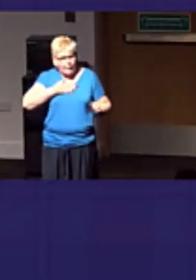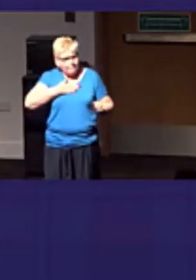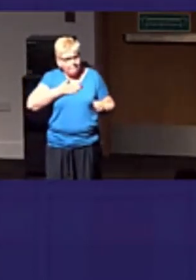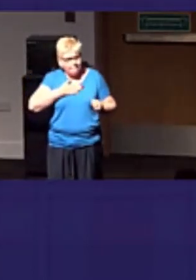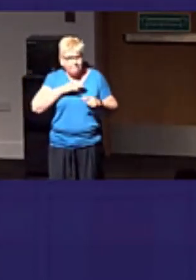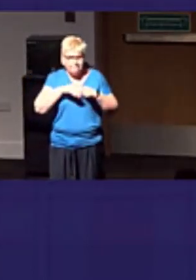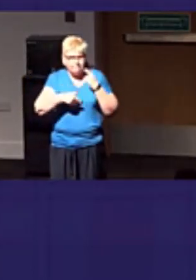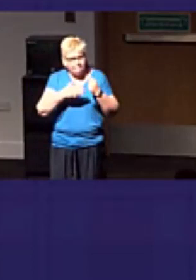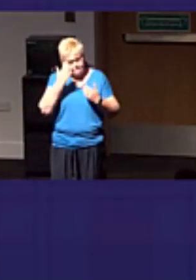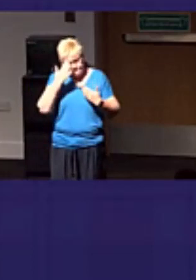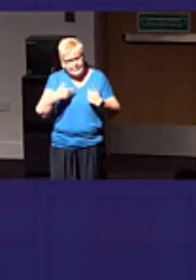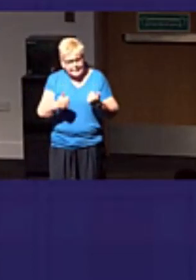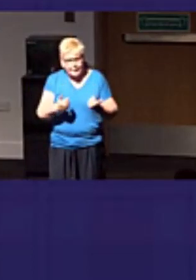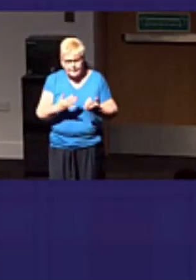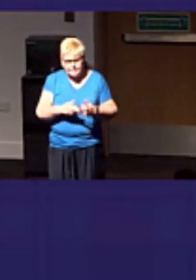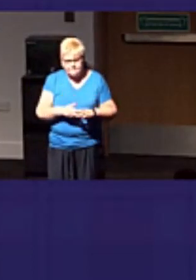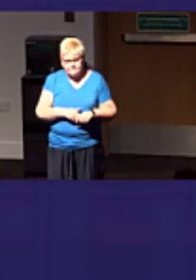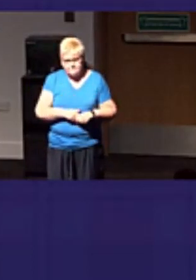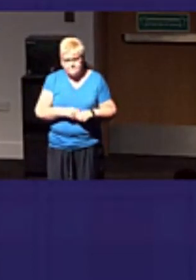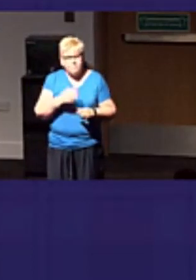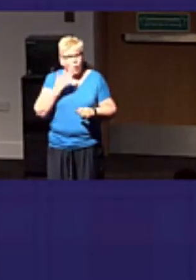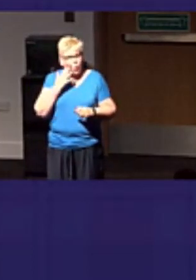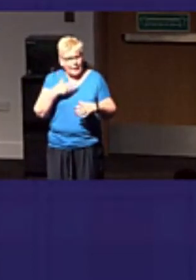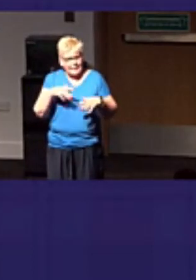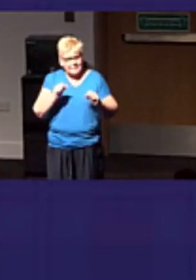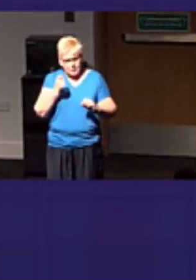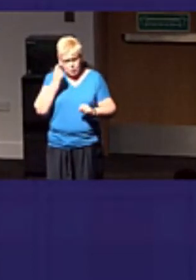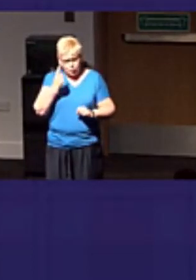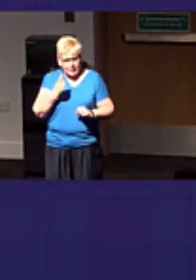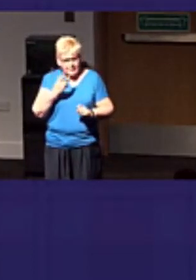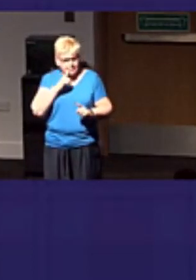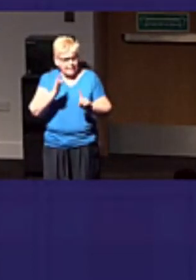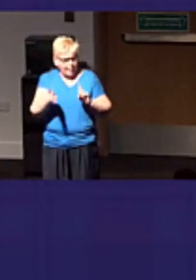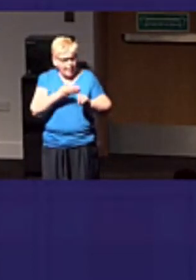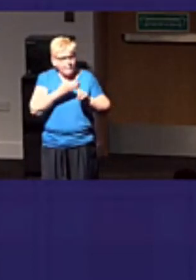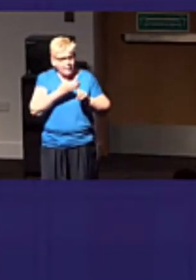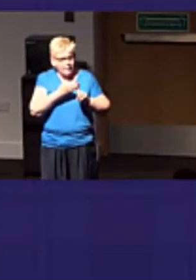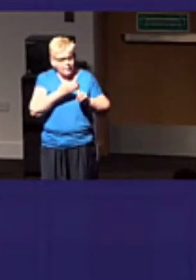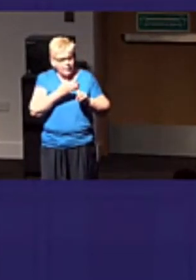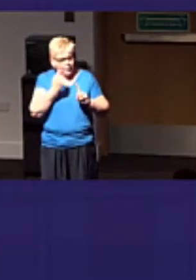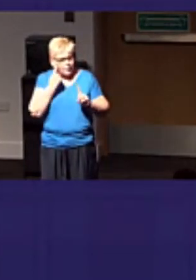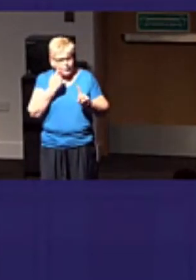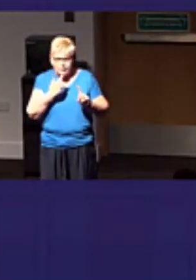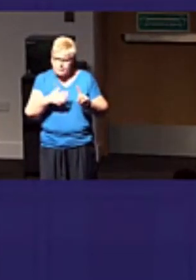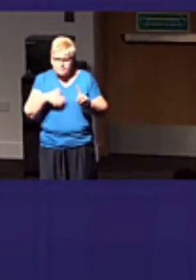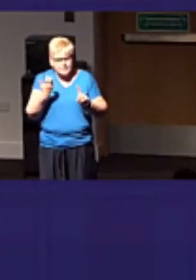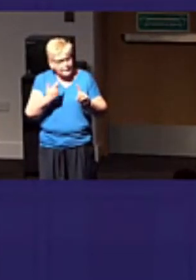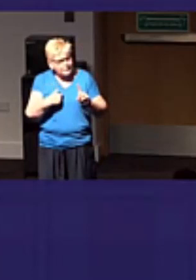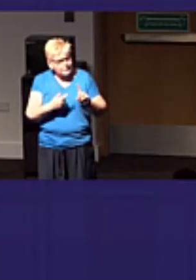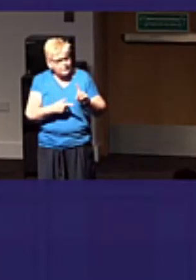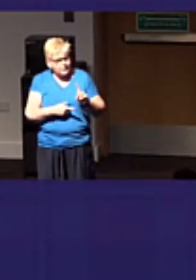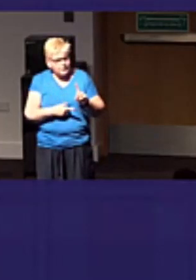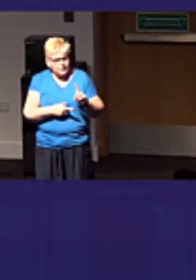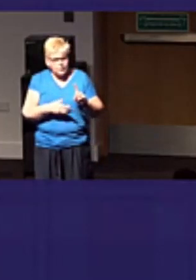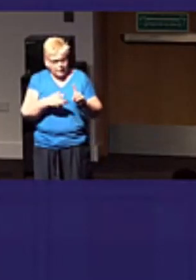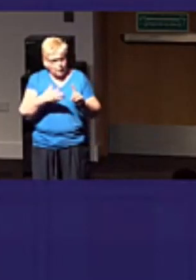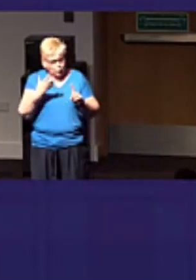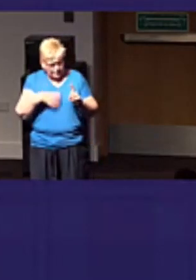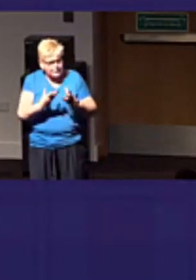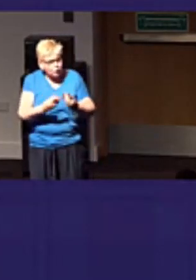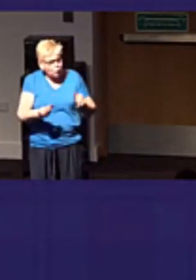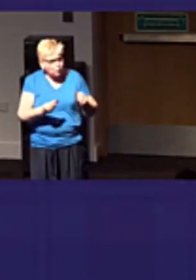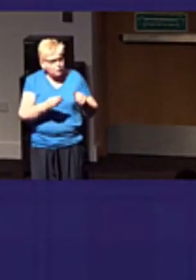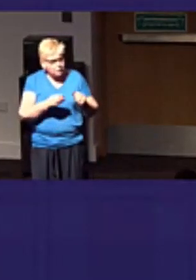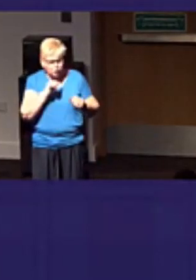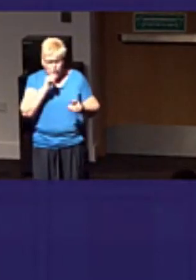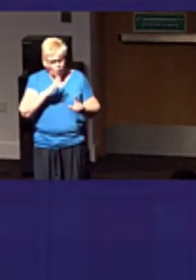world. So once I realized this, I got really mad. I'm like, you know what? We're going to engineer a solution,